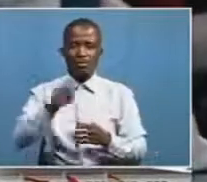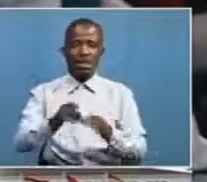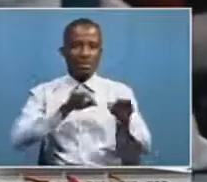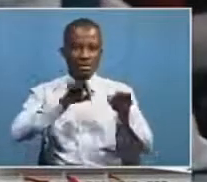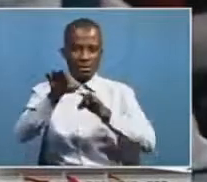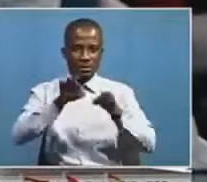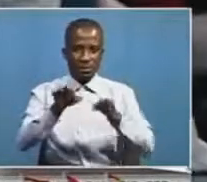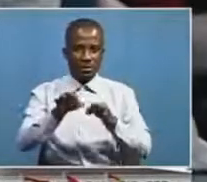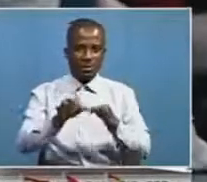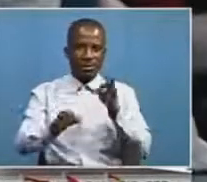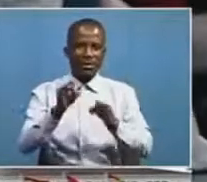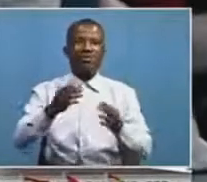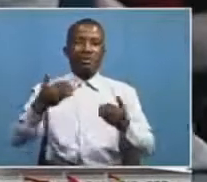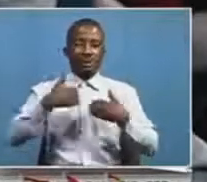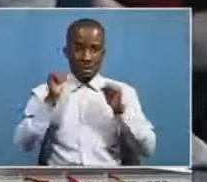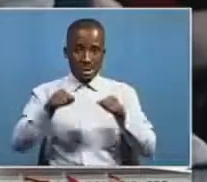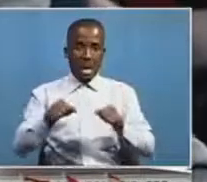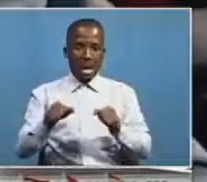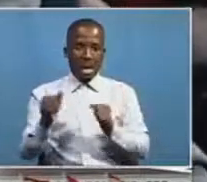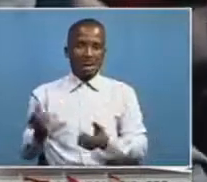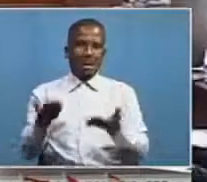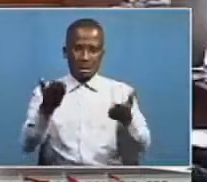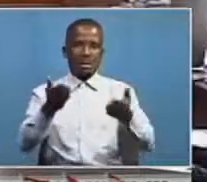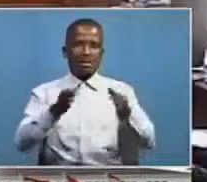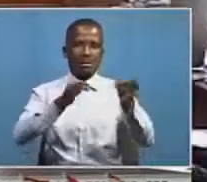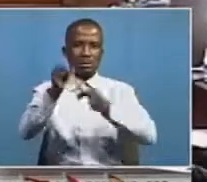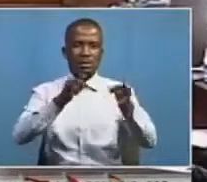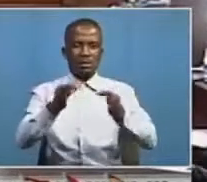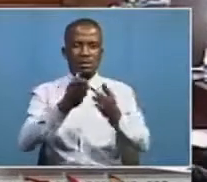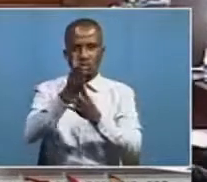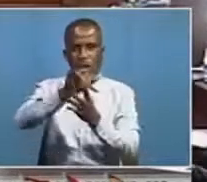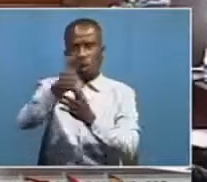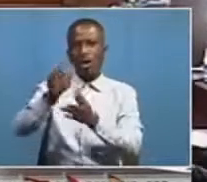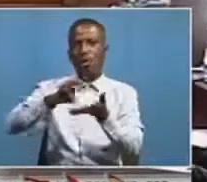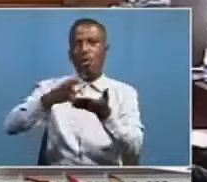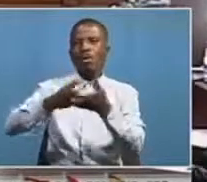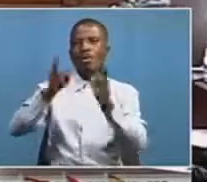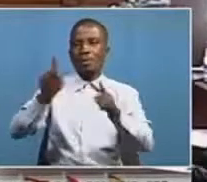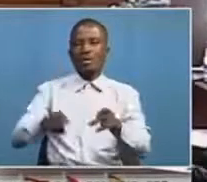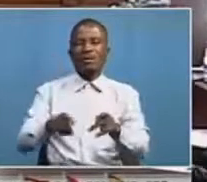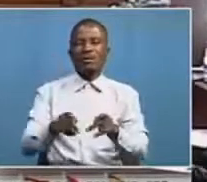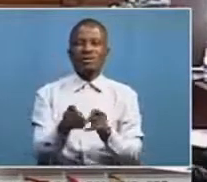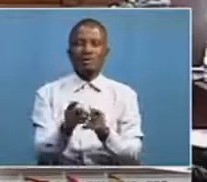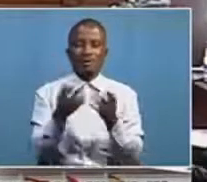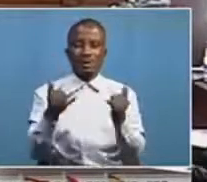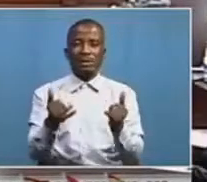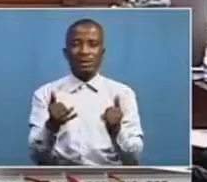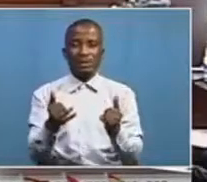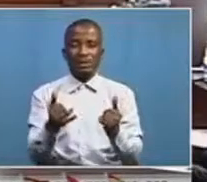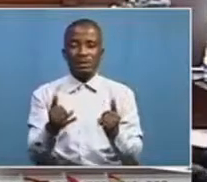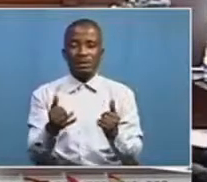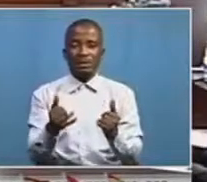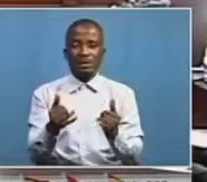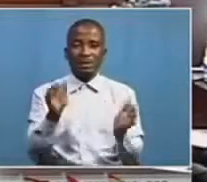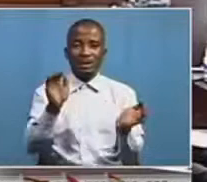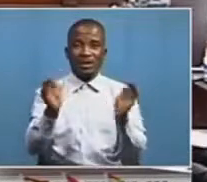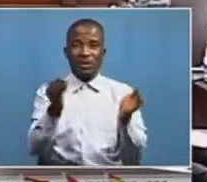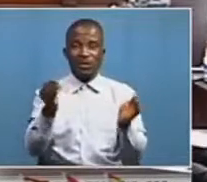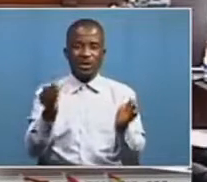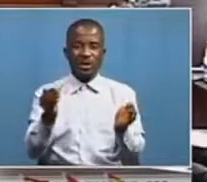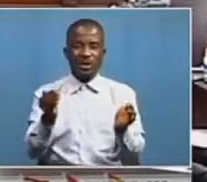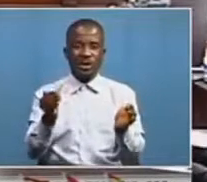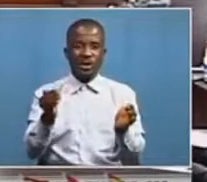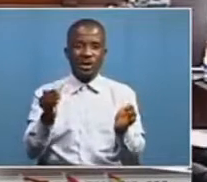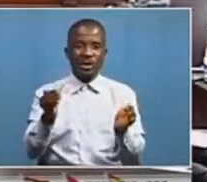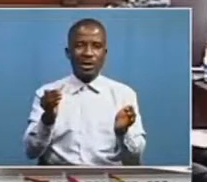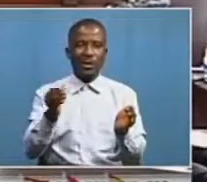himself if only he could prove his case through other witnesses or by any other means. See the case of Riachal Boche, Lance,